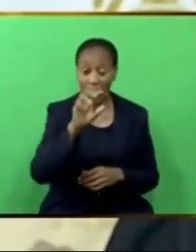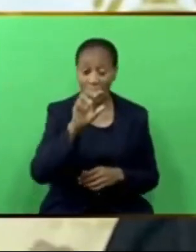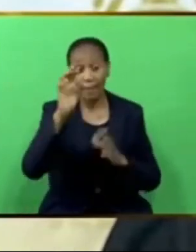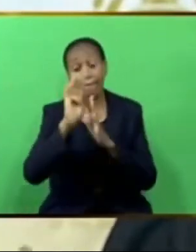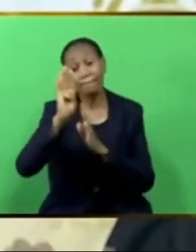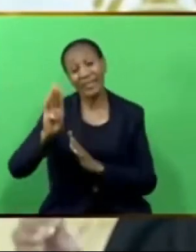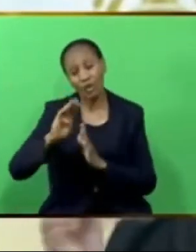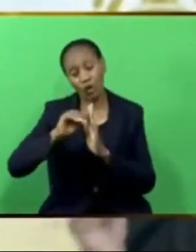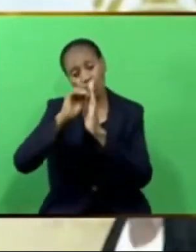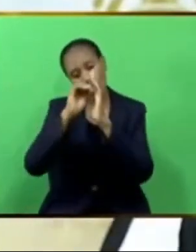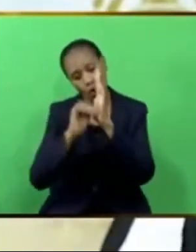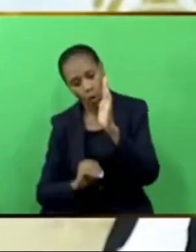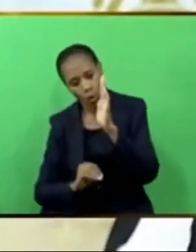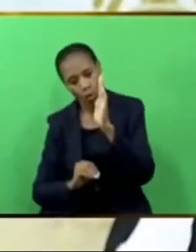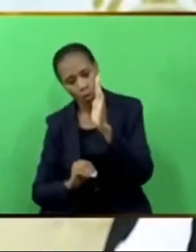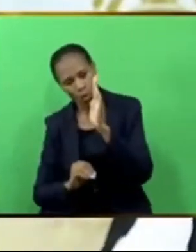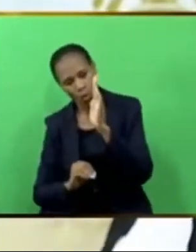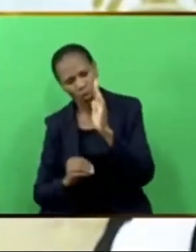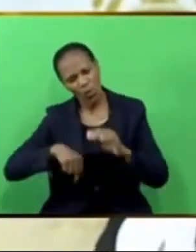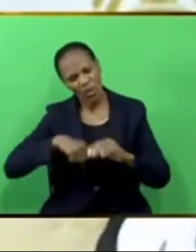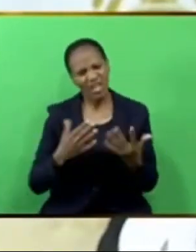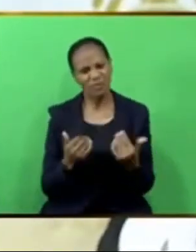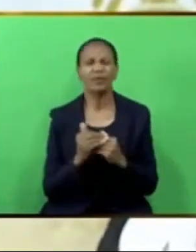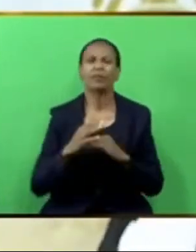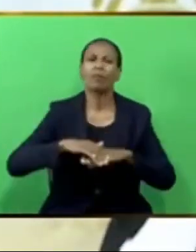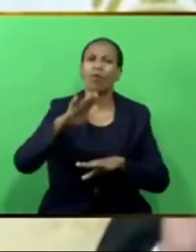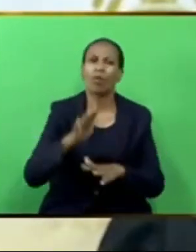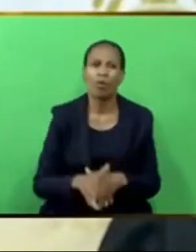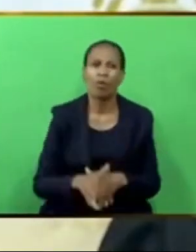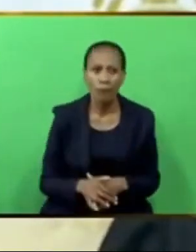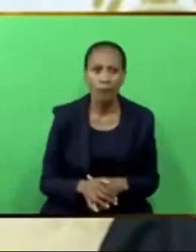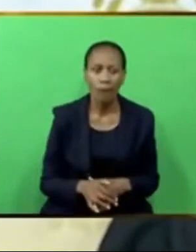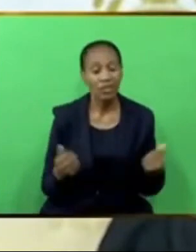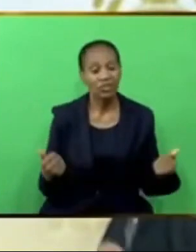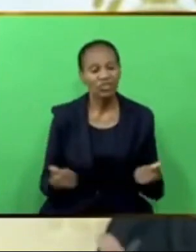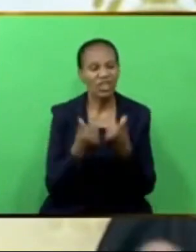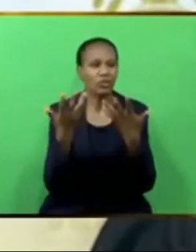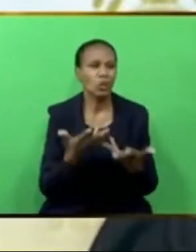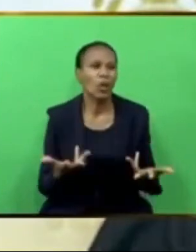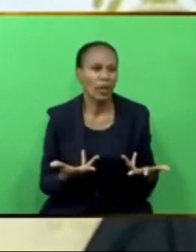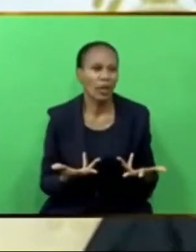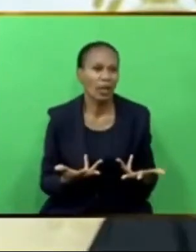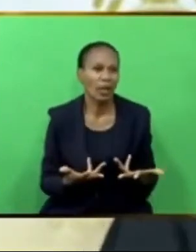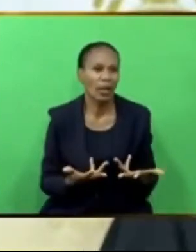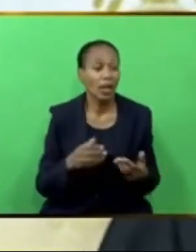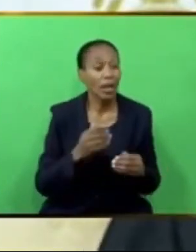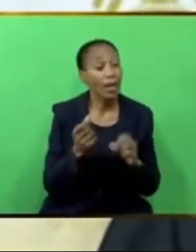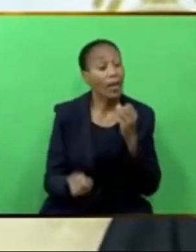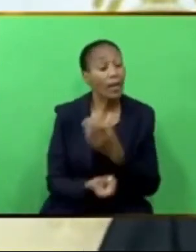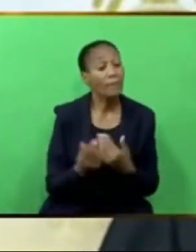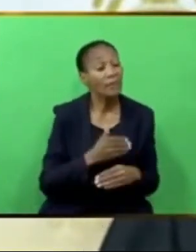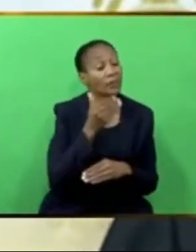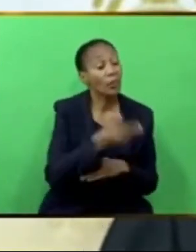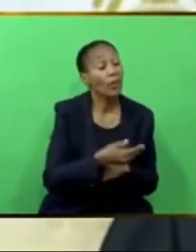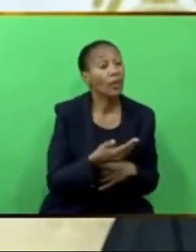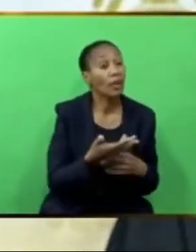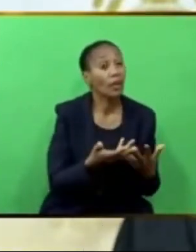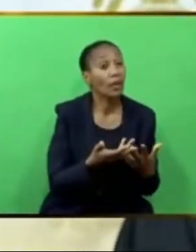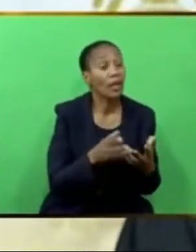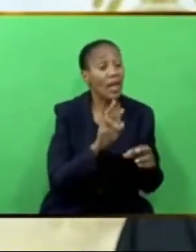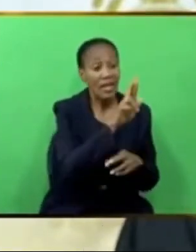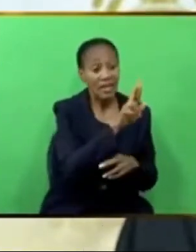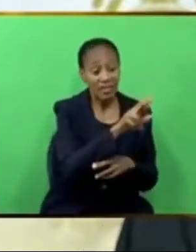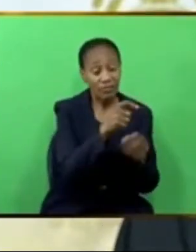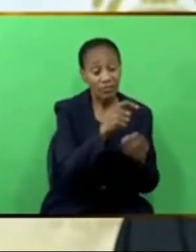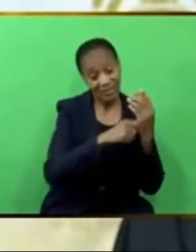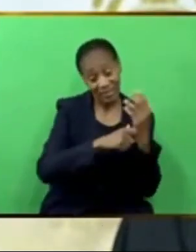than estimated in the 2023 budget. The shortfall is largely due to the decline in corporate profits and revenue